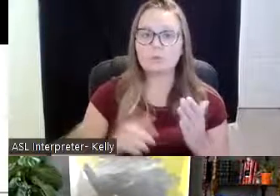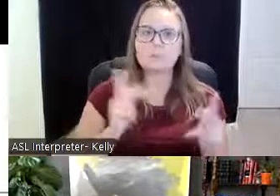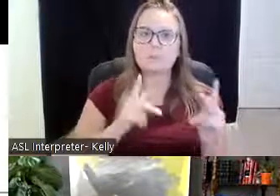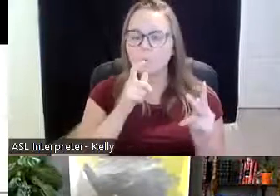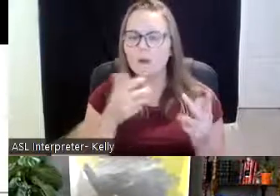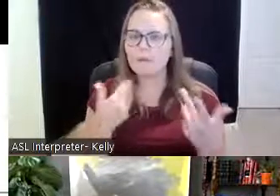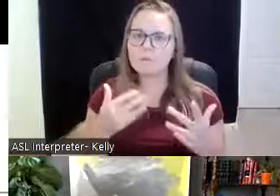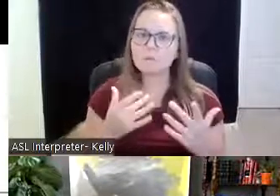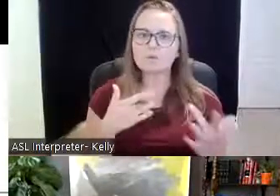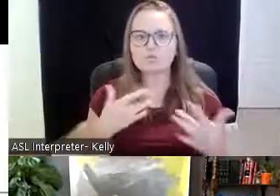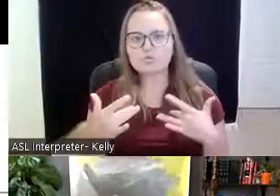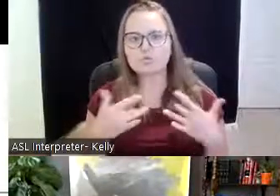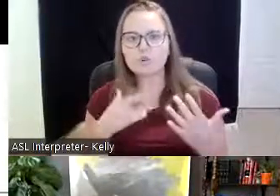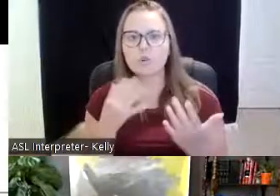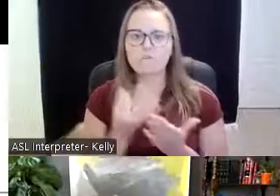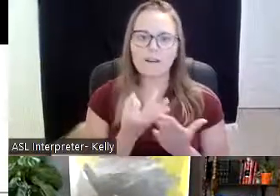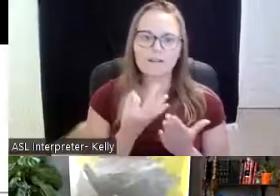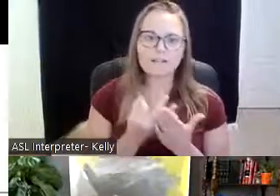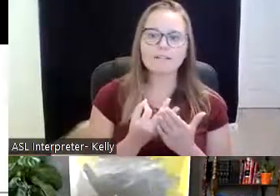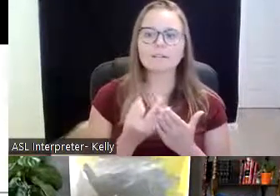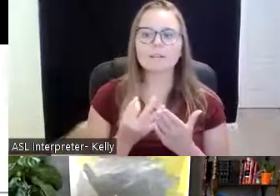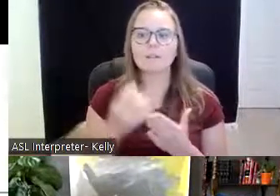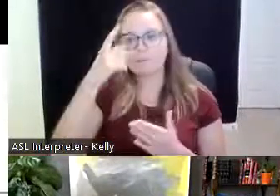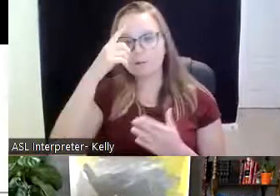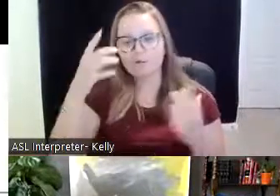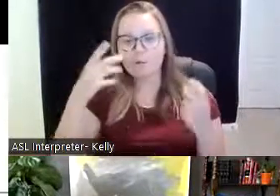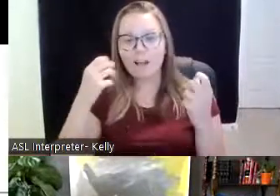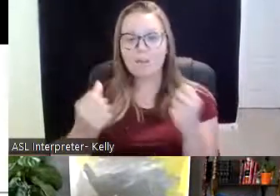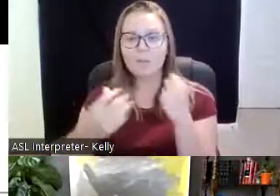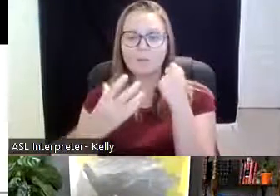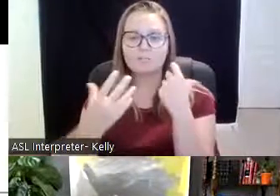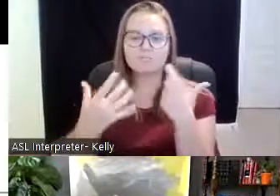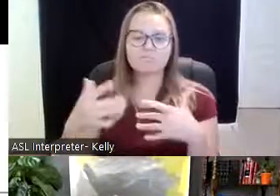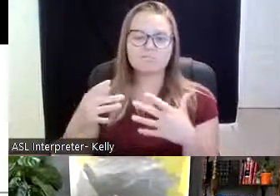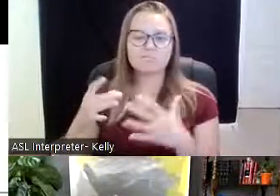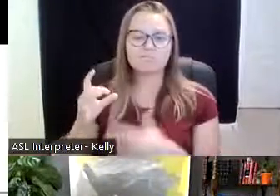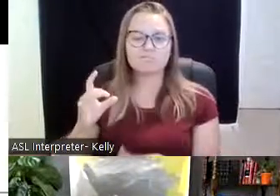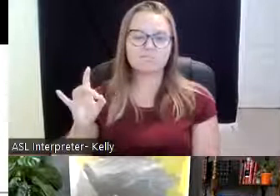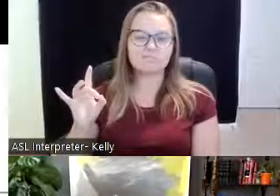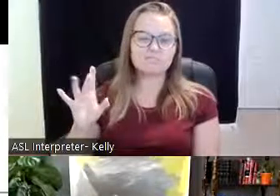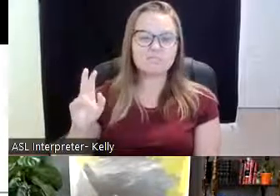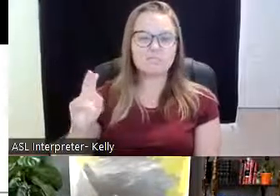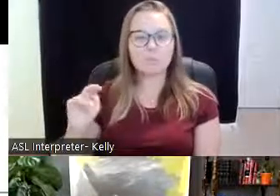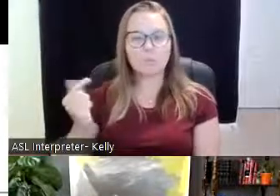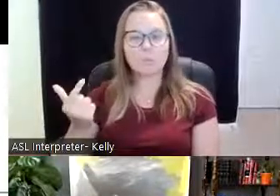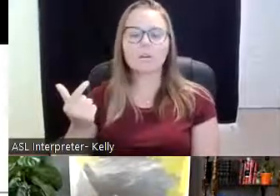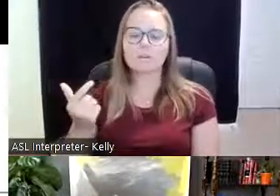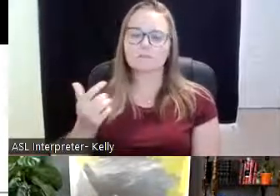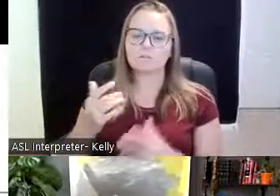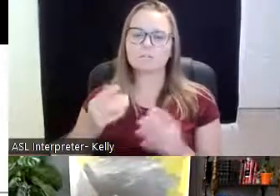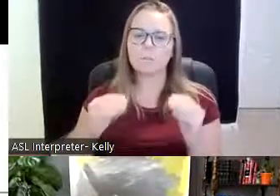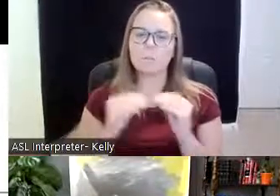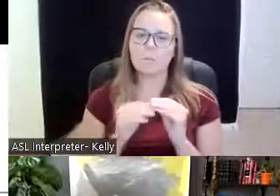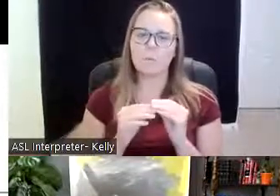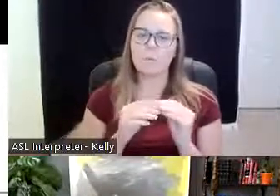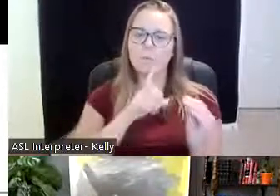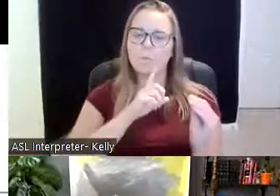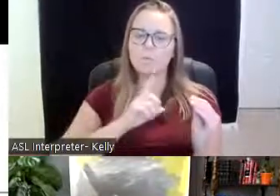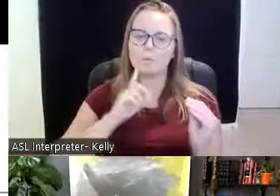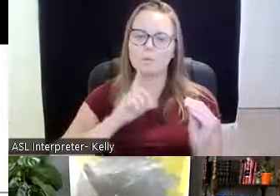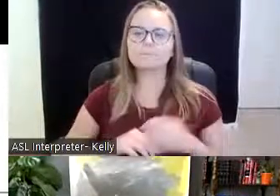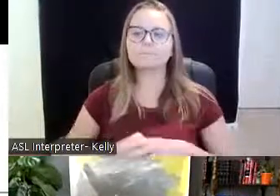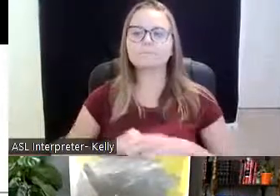and poor mental health reported more severe loneliness. In addition, those who were living alone were more